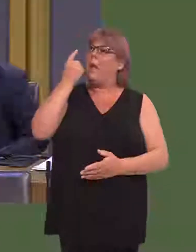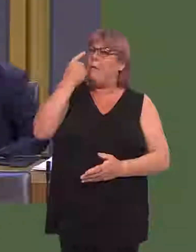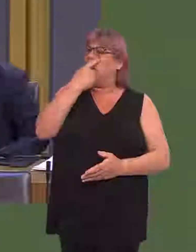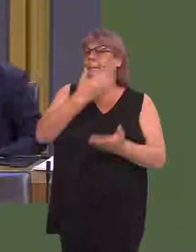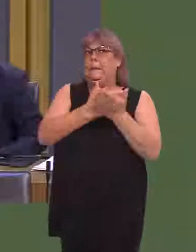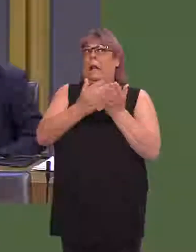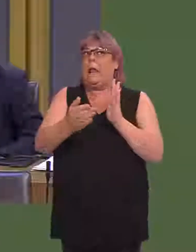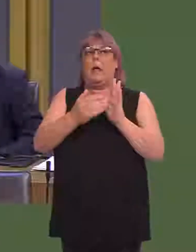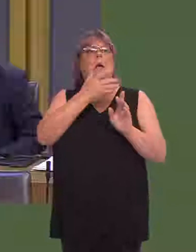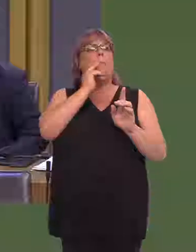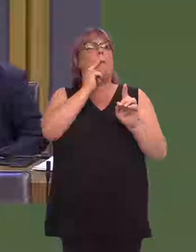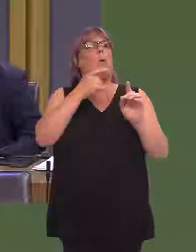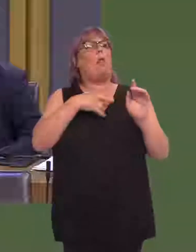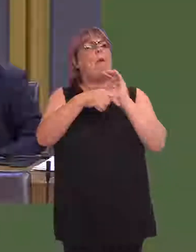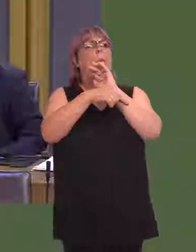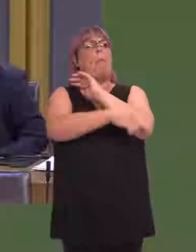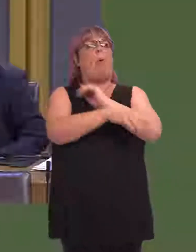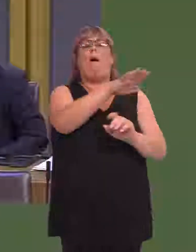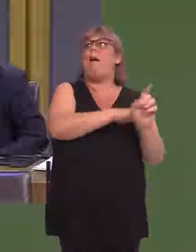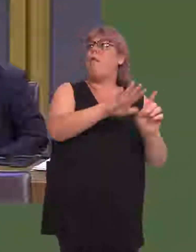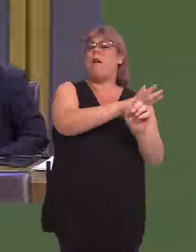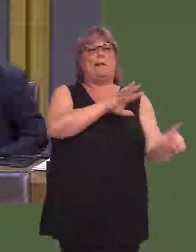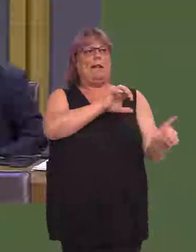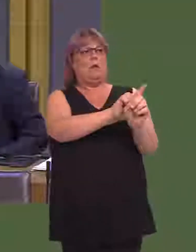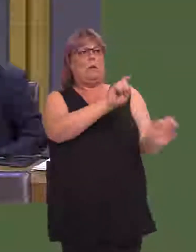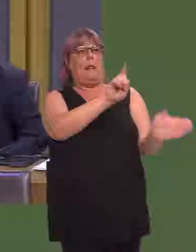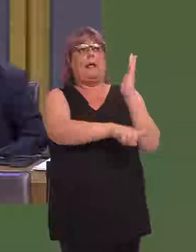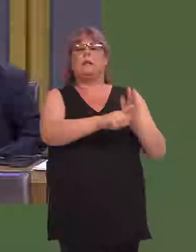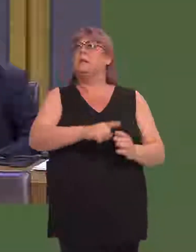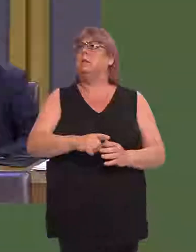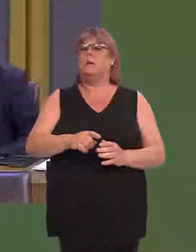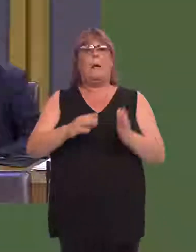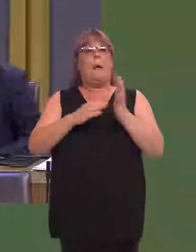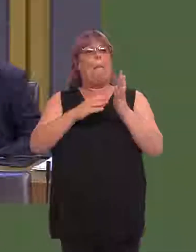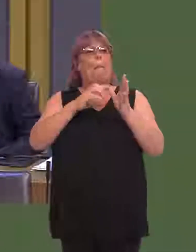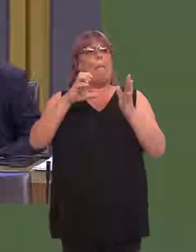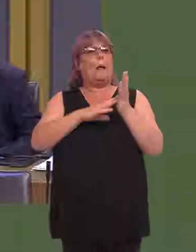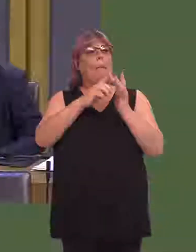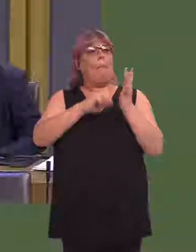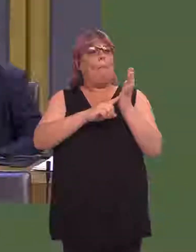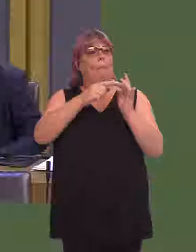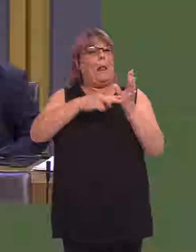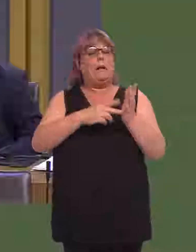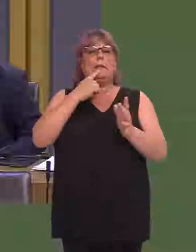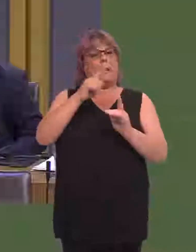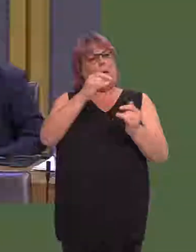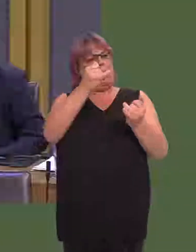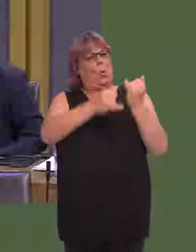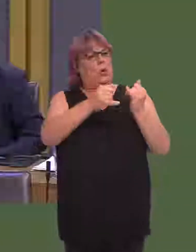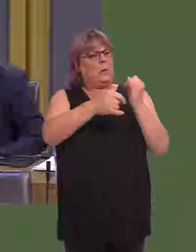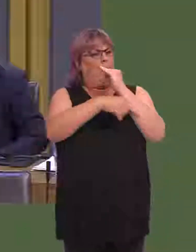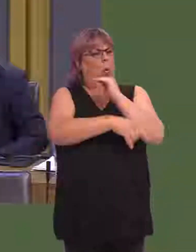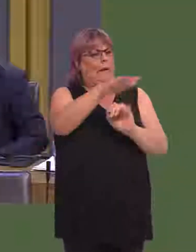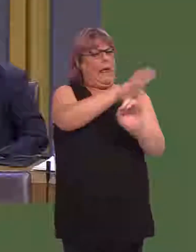is clear. People in poorer areas are diagnosed later. Macmillan's data shows stage 4 diagnosis